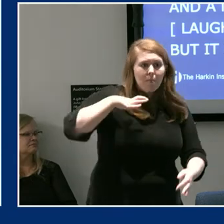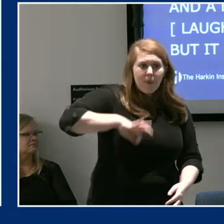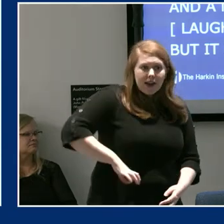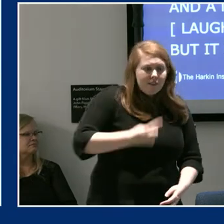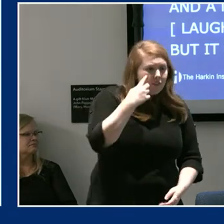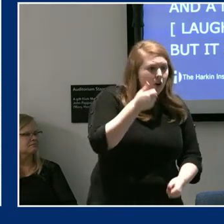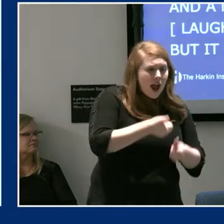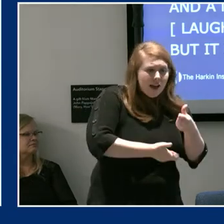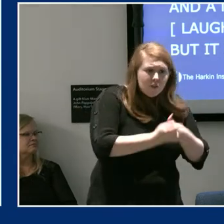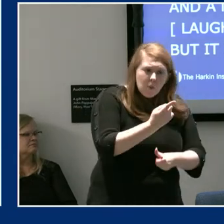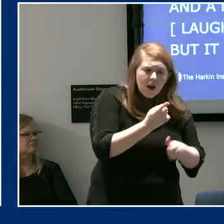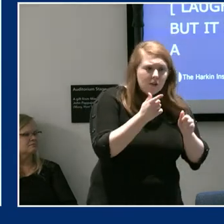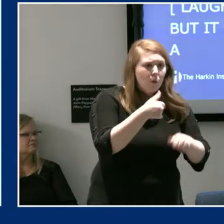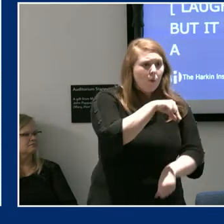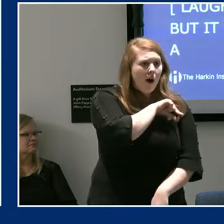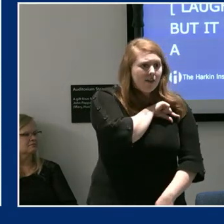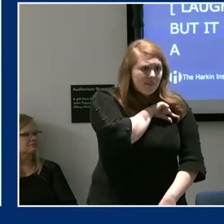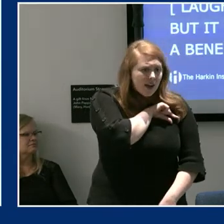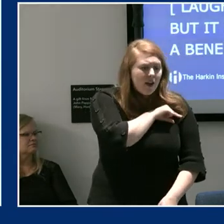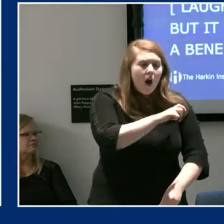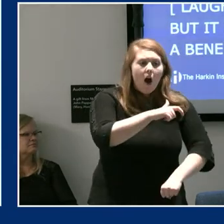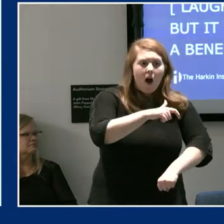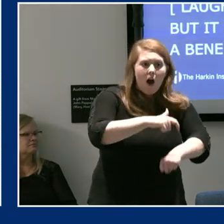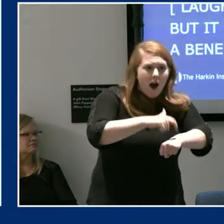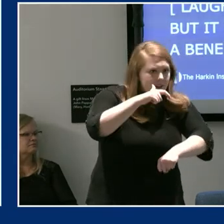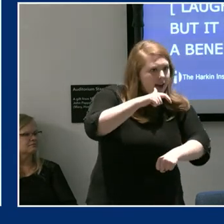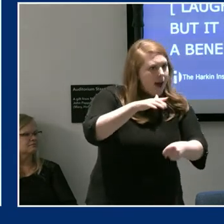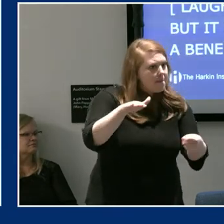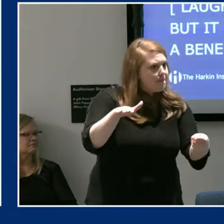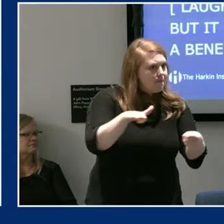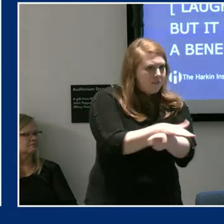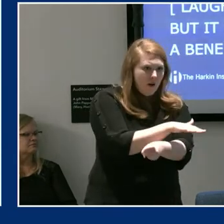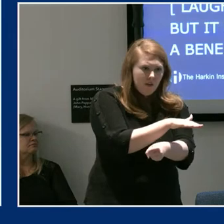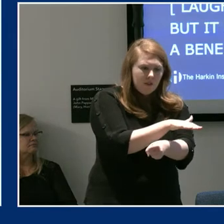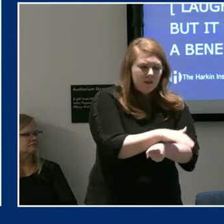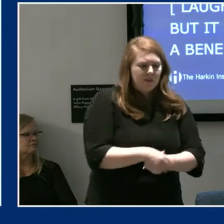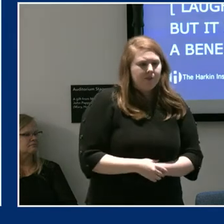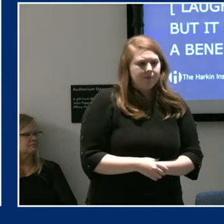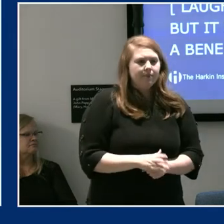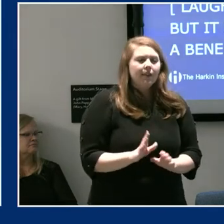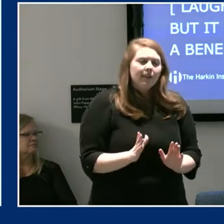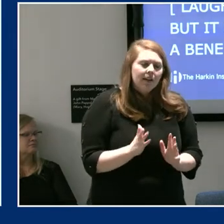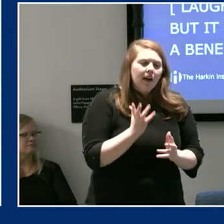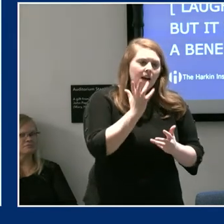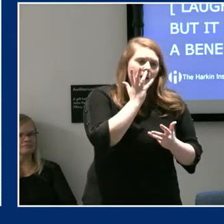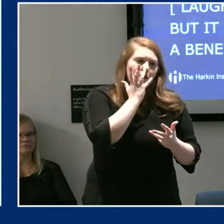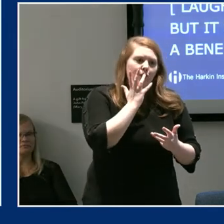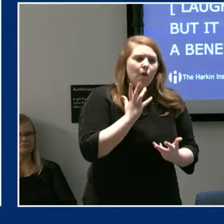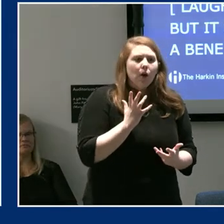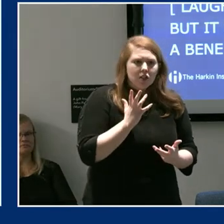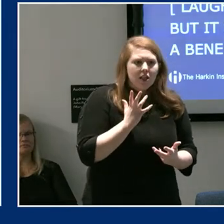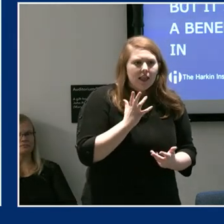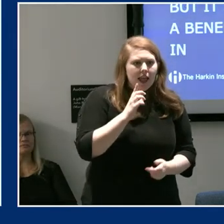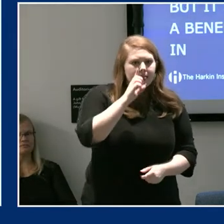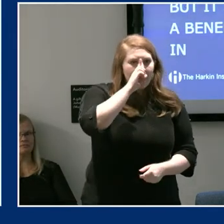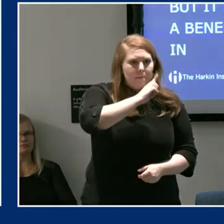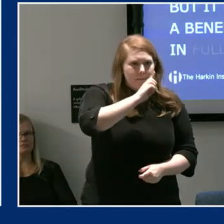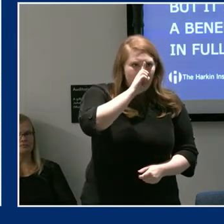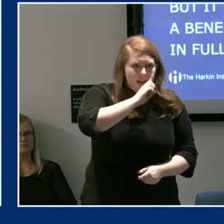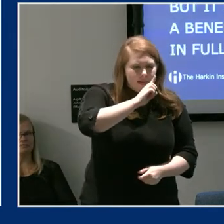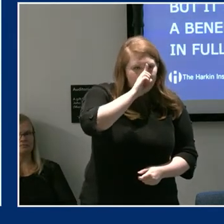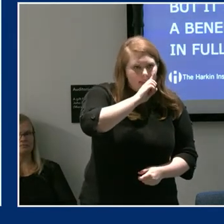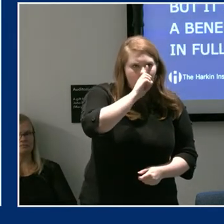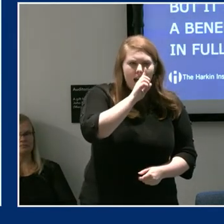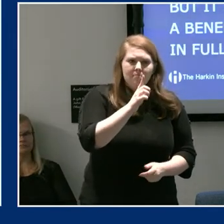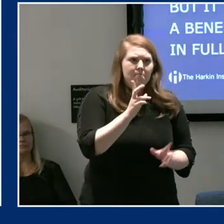that's eligible, on time, in full. And unfortunately, these myths that I've been talking about have taken